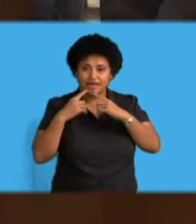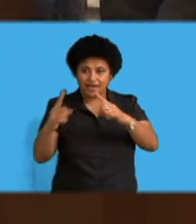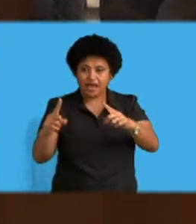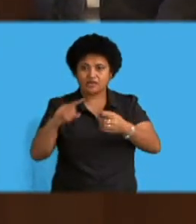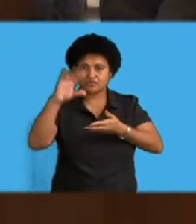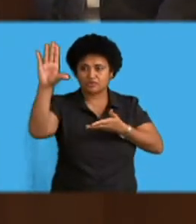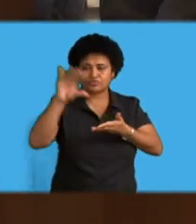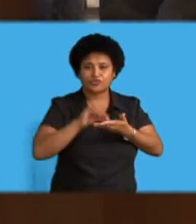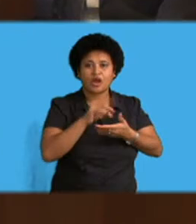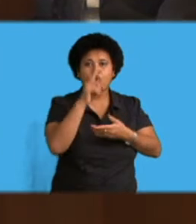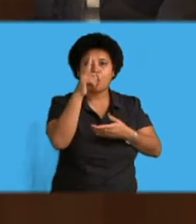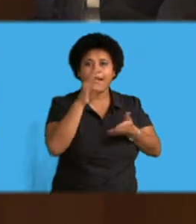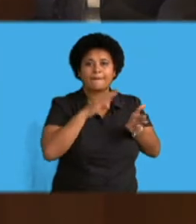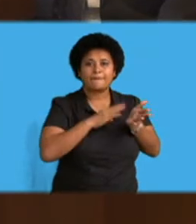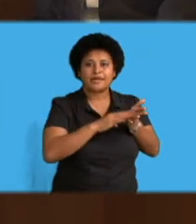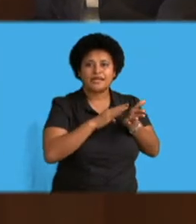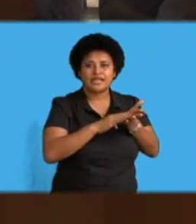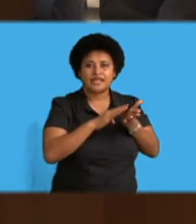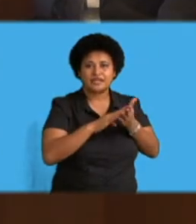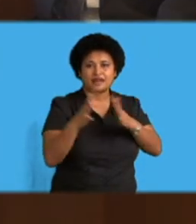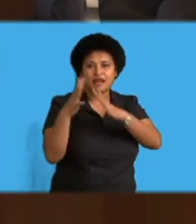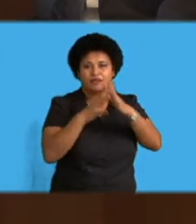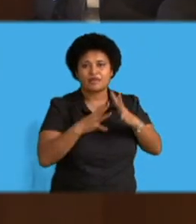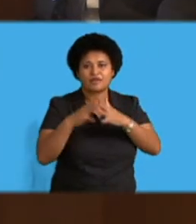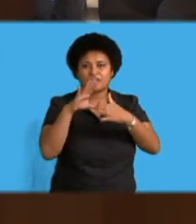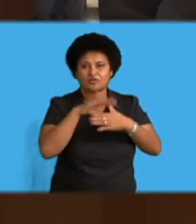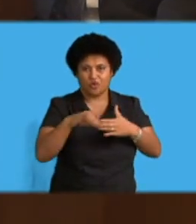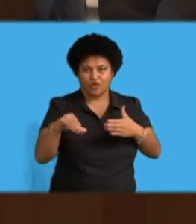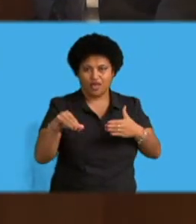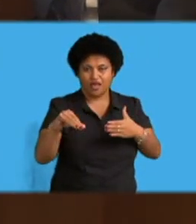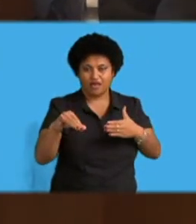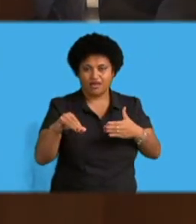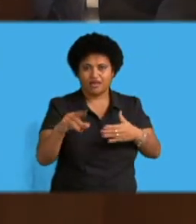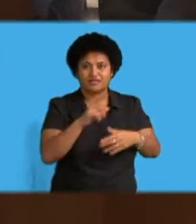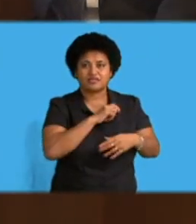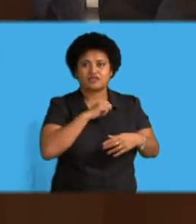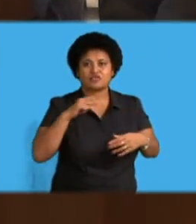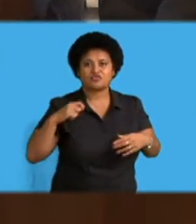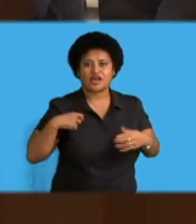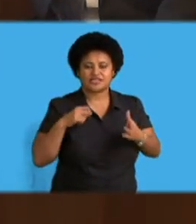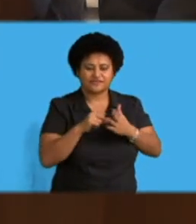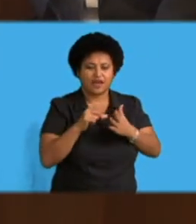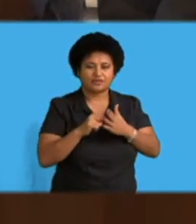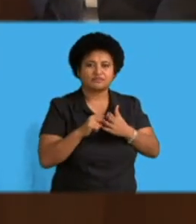$1 million US will be deposited into our trust fund, plus on top of that